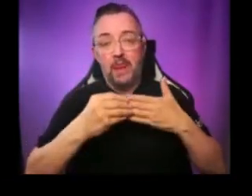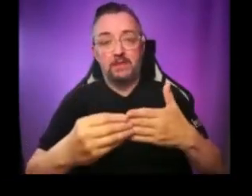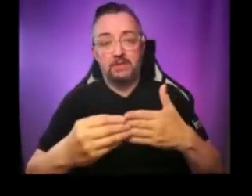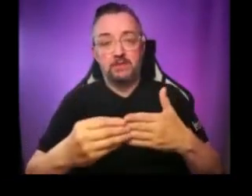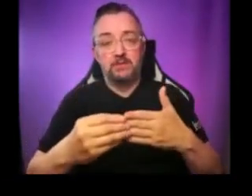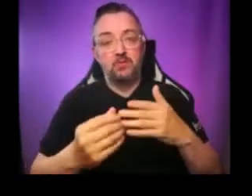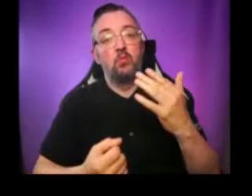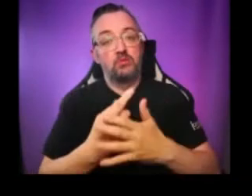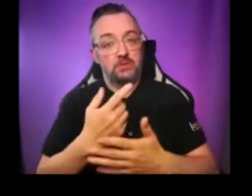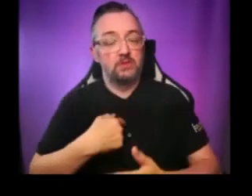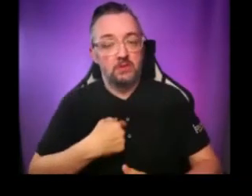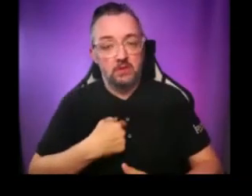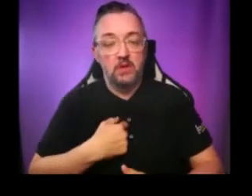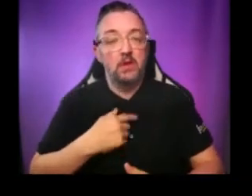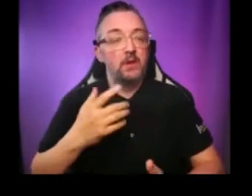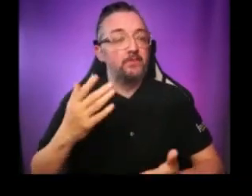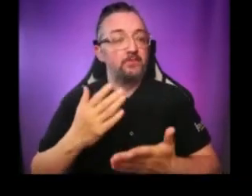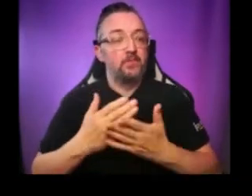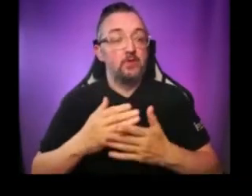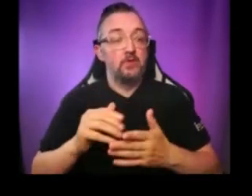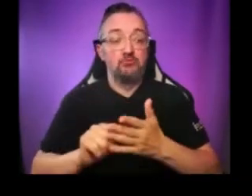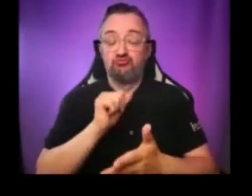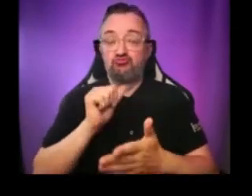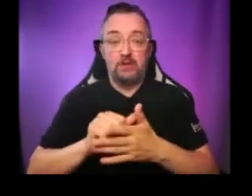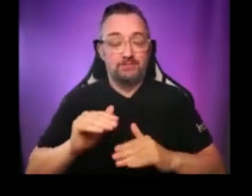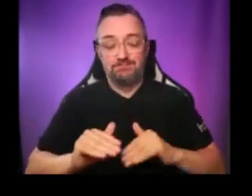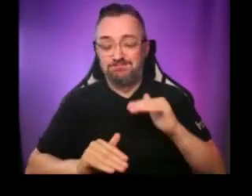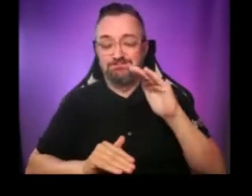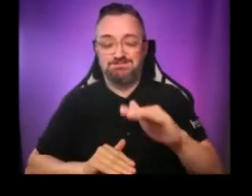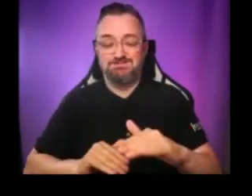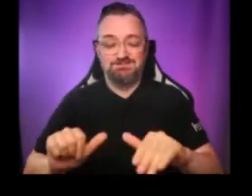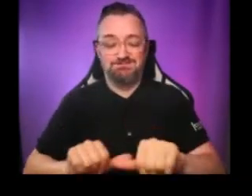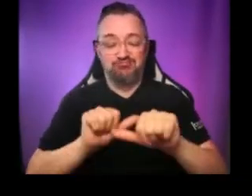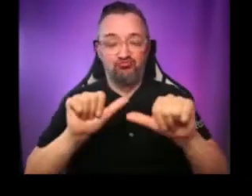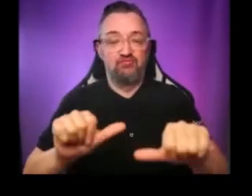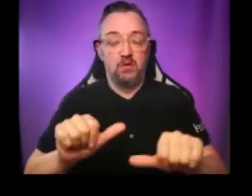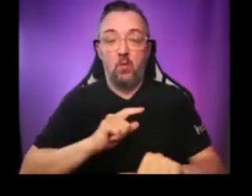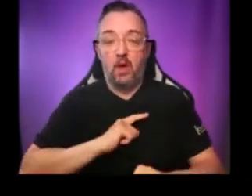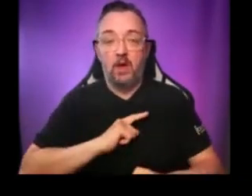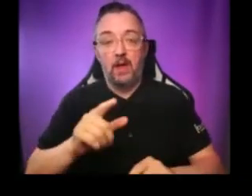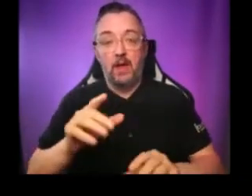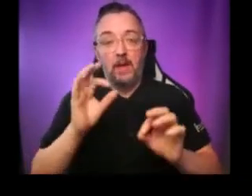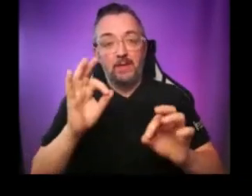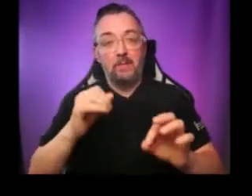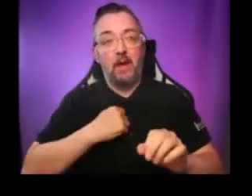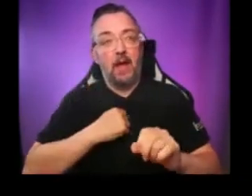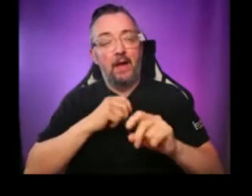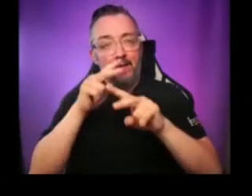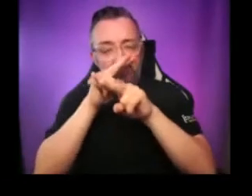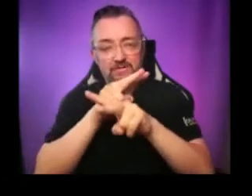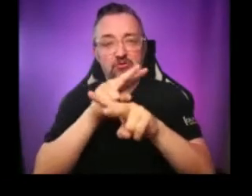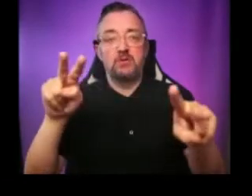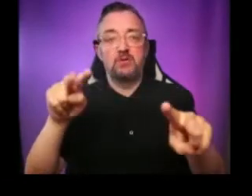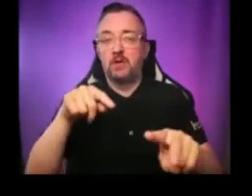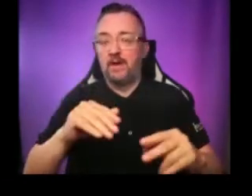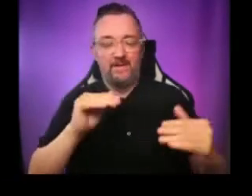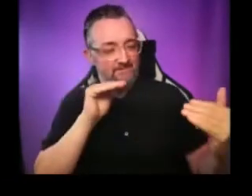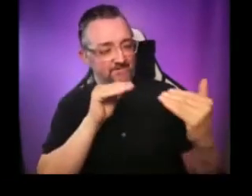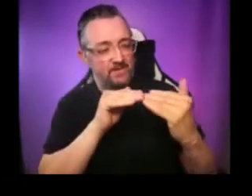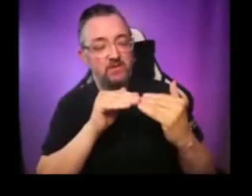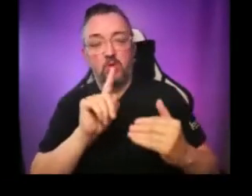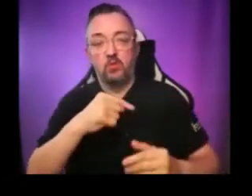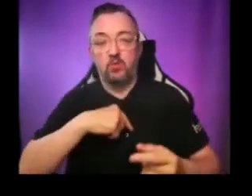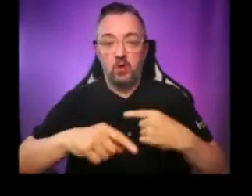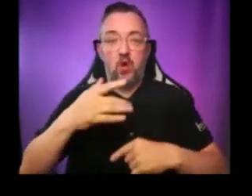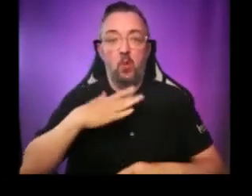and it's a true step forward in the right direction and fits perfectly with the vision that I outlined earlier for what we would like to see